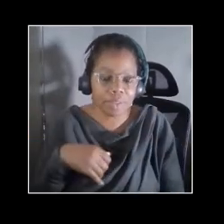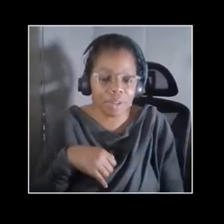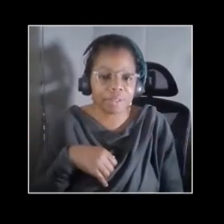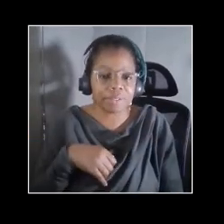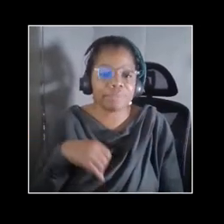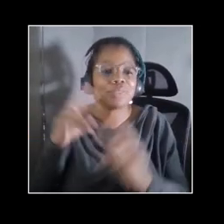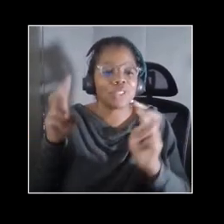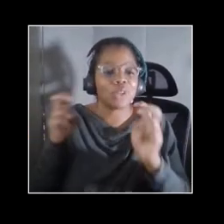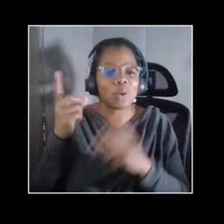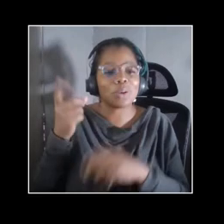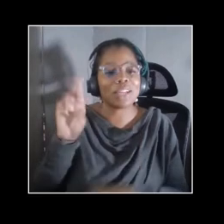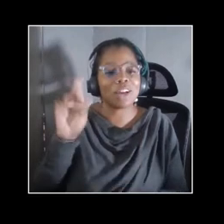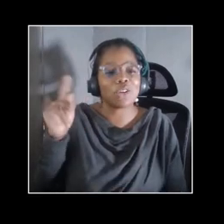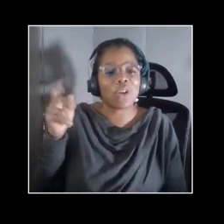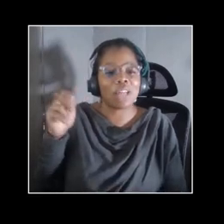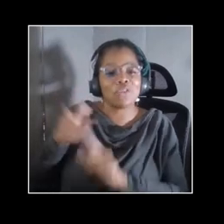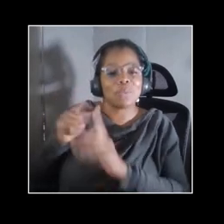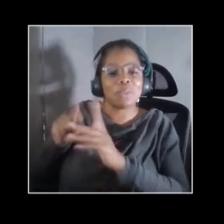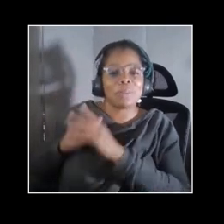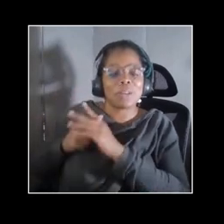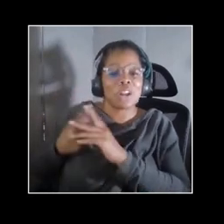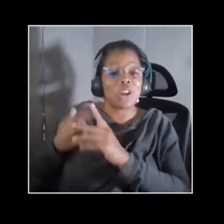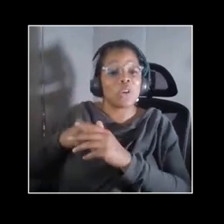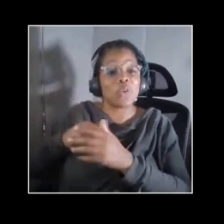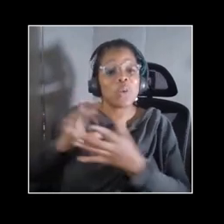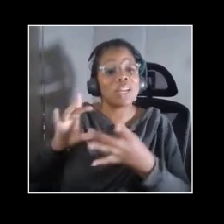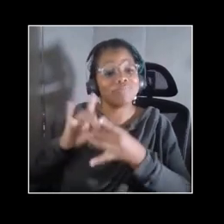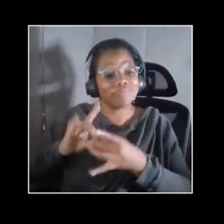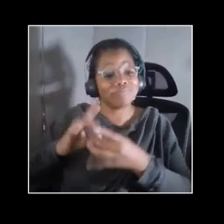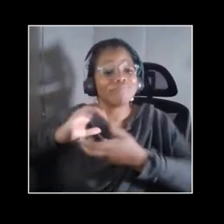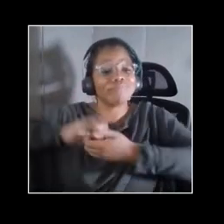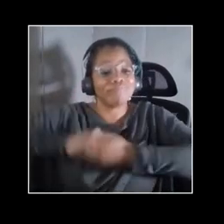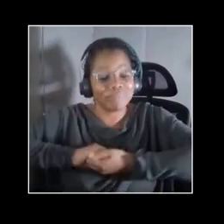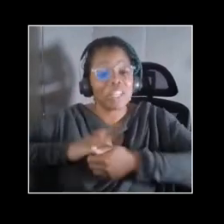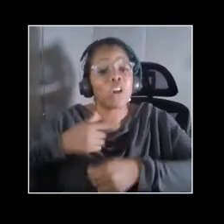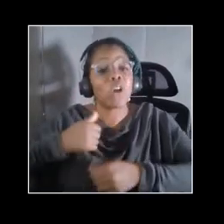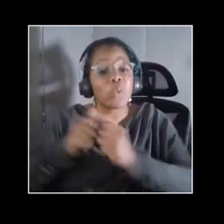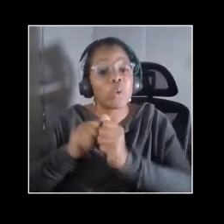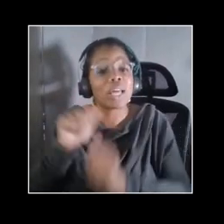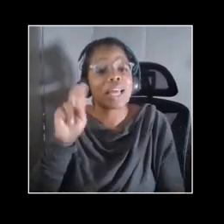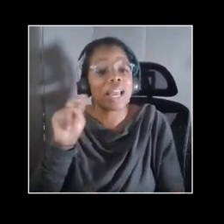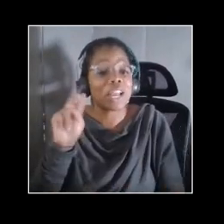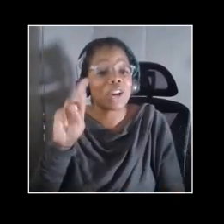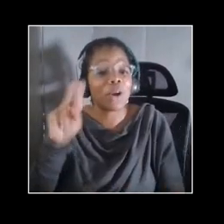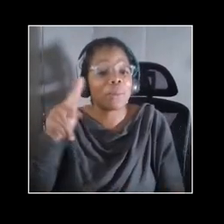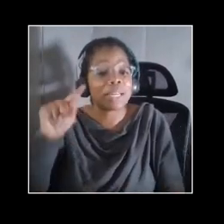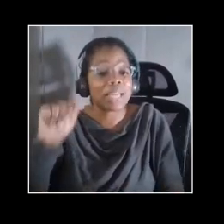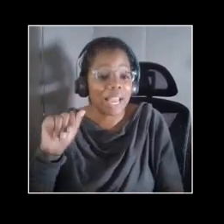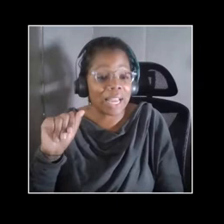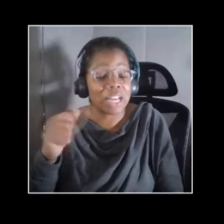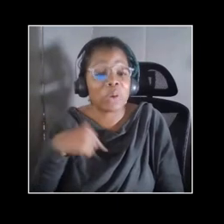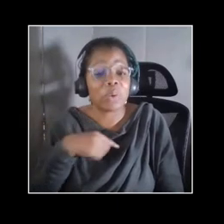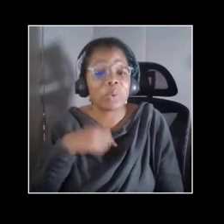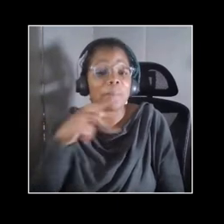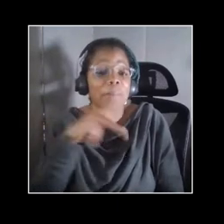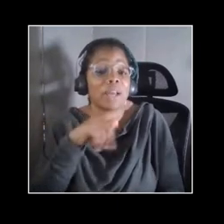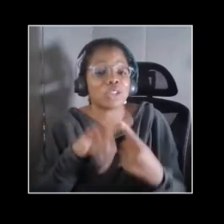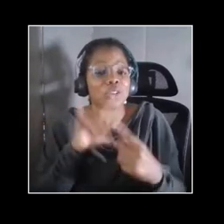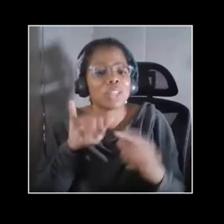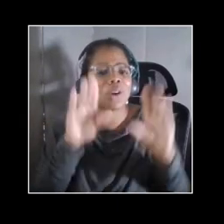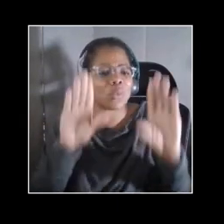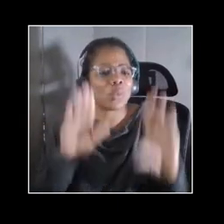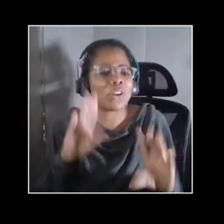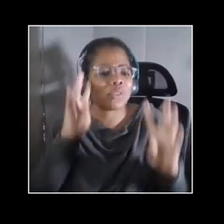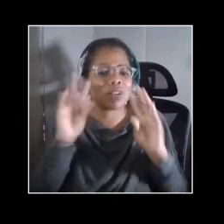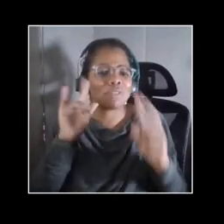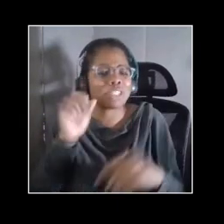quote Dr. Allen at the beginning of this, we linked arms. We linked arms with NRPA, and we went back to that really wonderful innovation lab